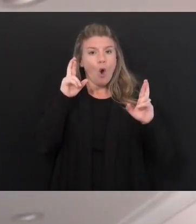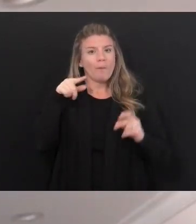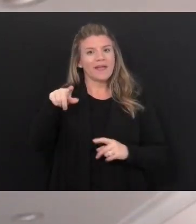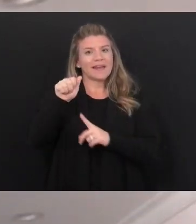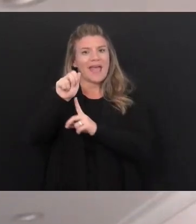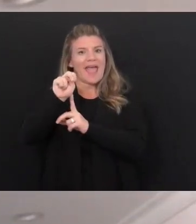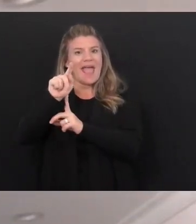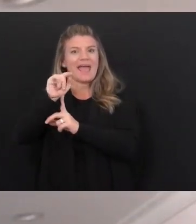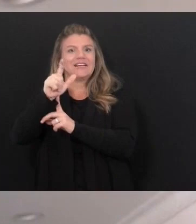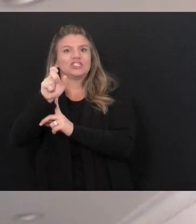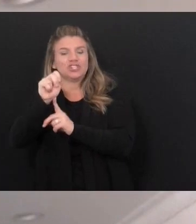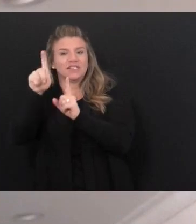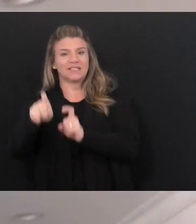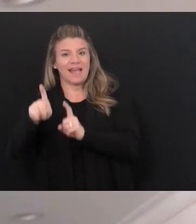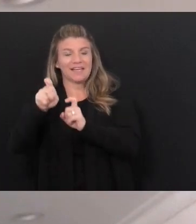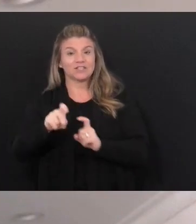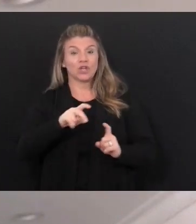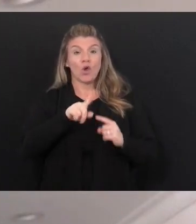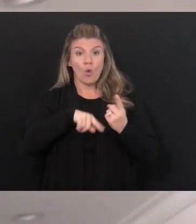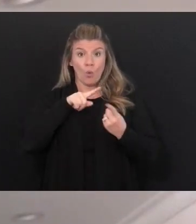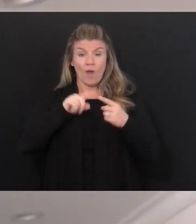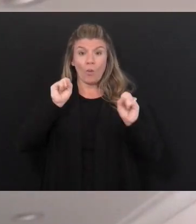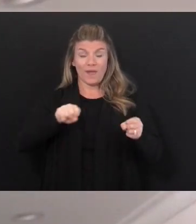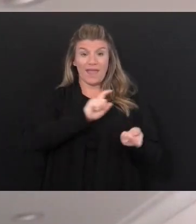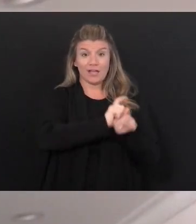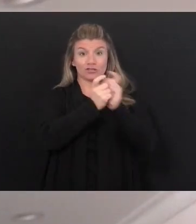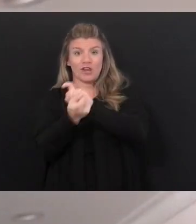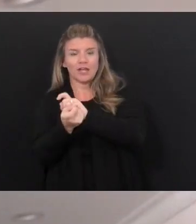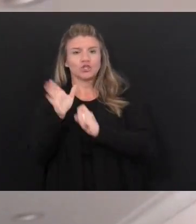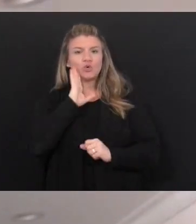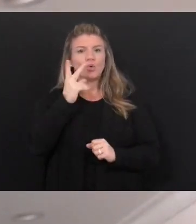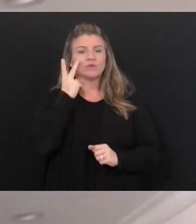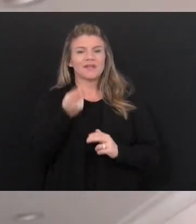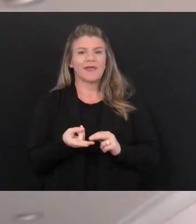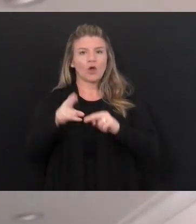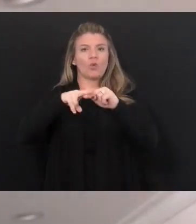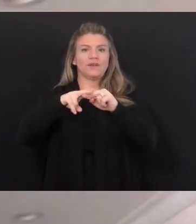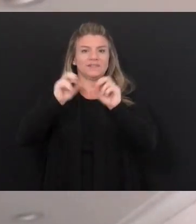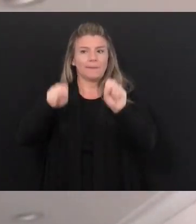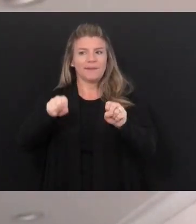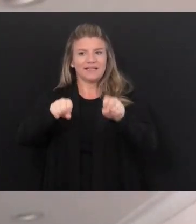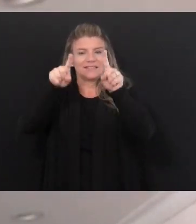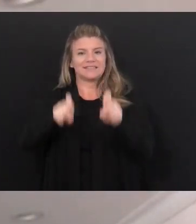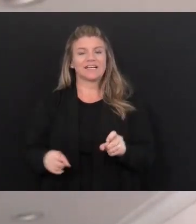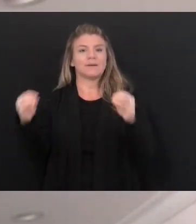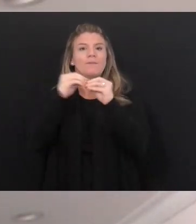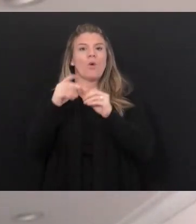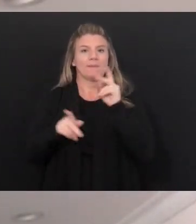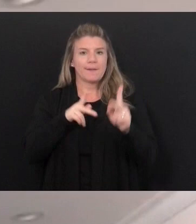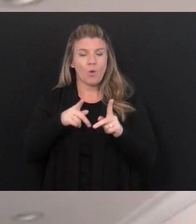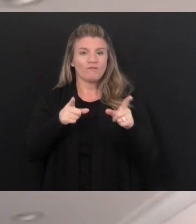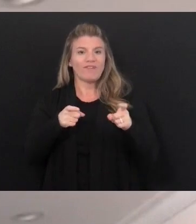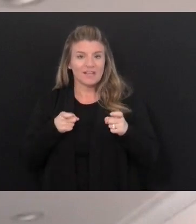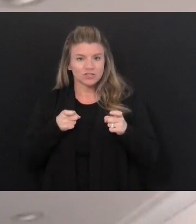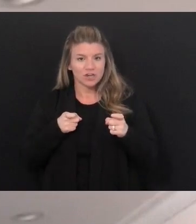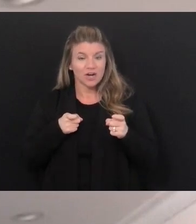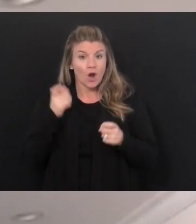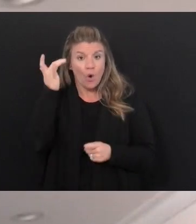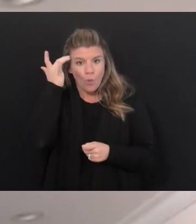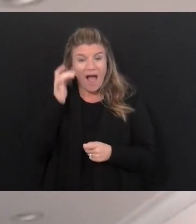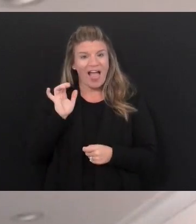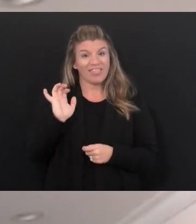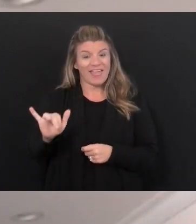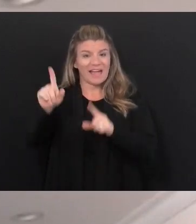see a great increase in the ability to start to test many more people more rapidly, because it's a relatively